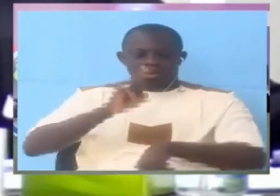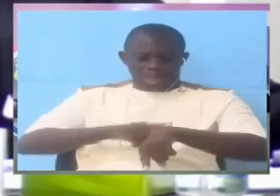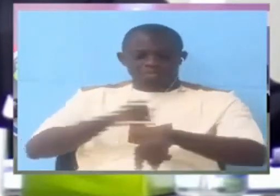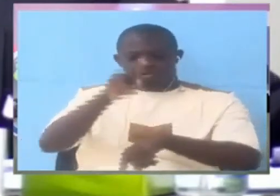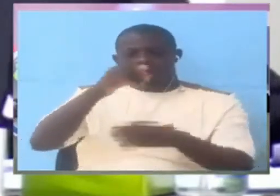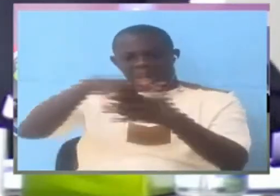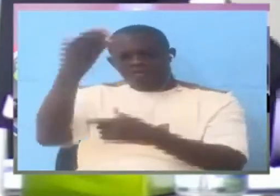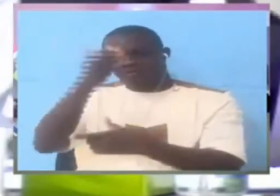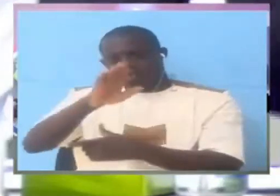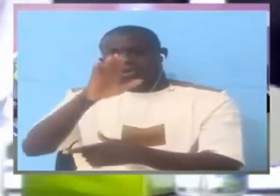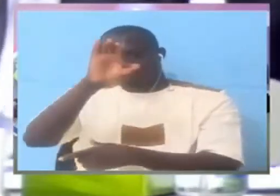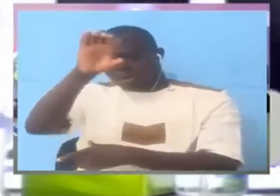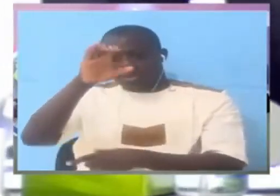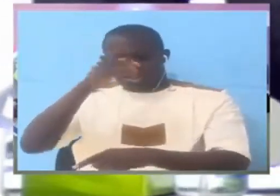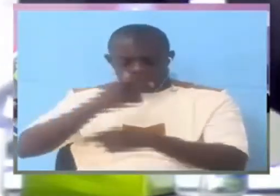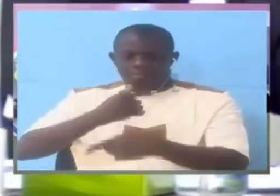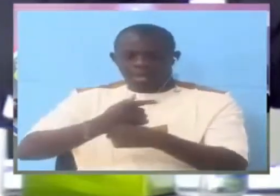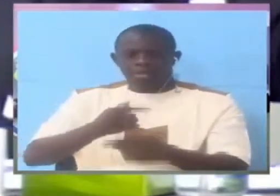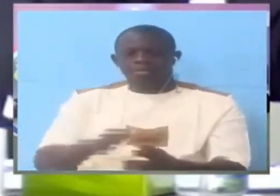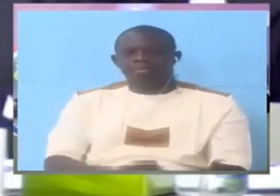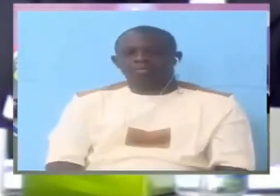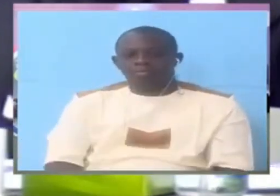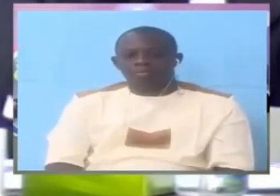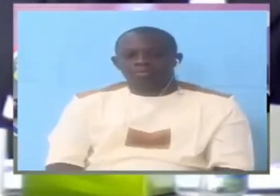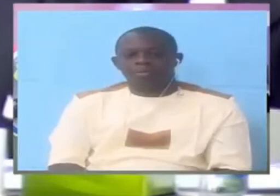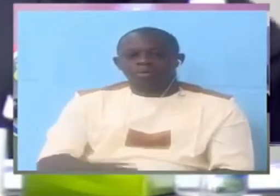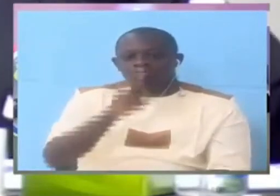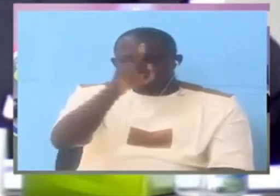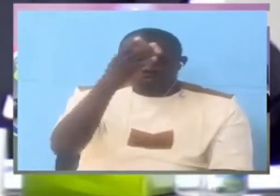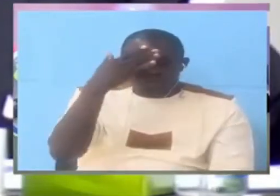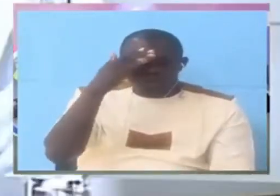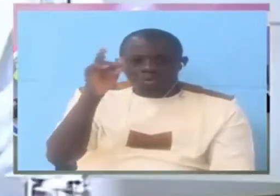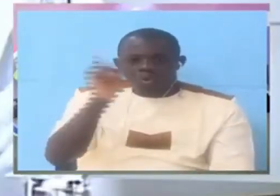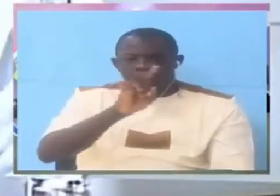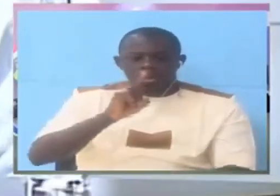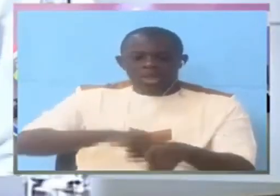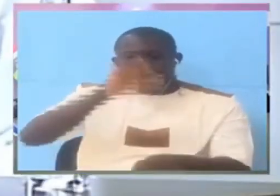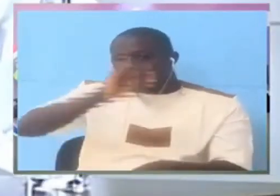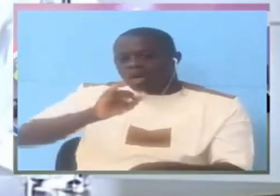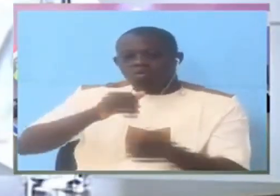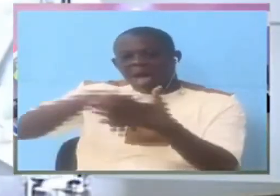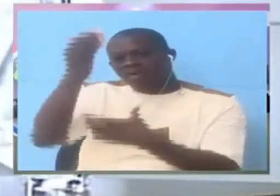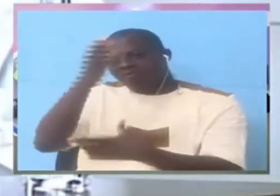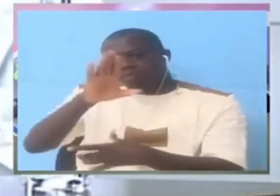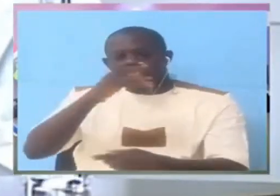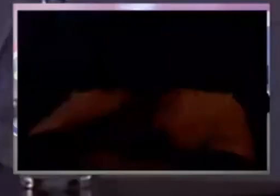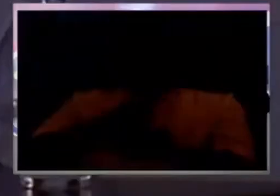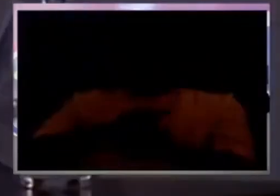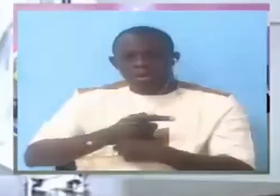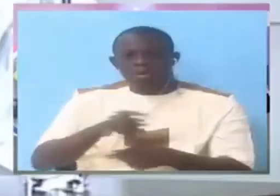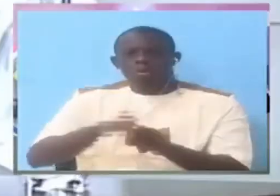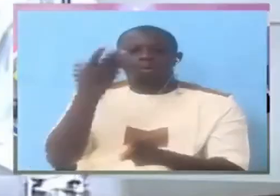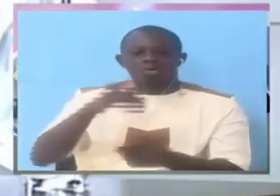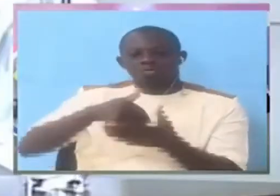my